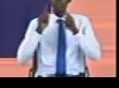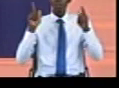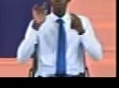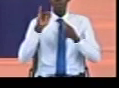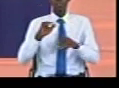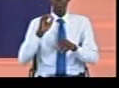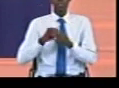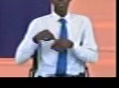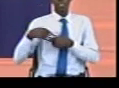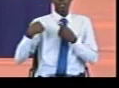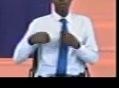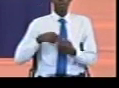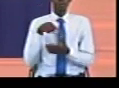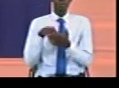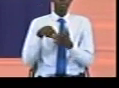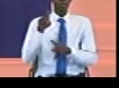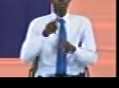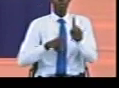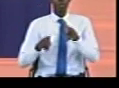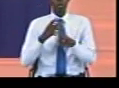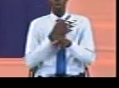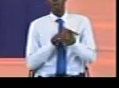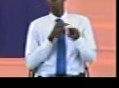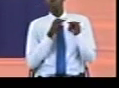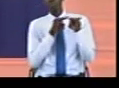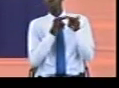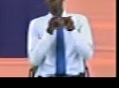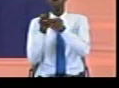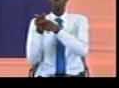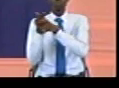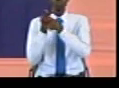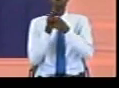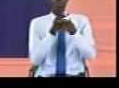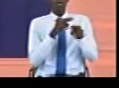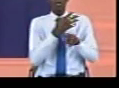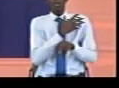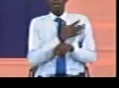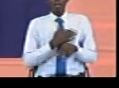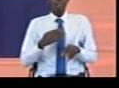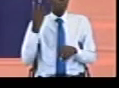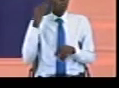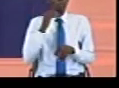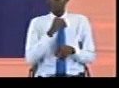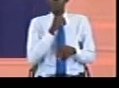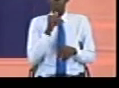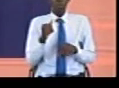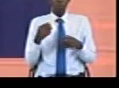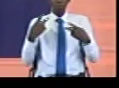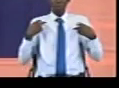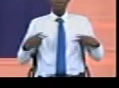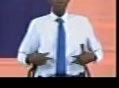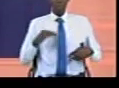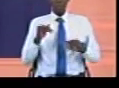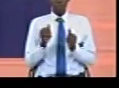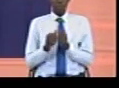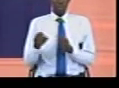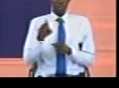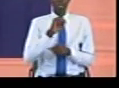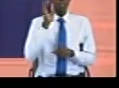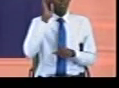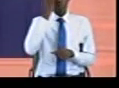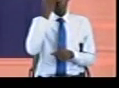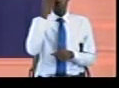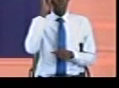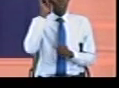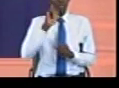these people, and he could look at them. He saw them even when they were not physically with him, because he knew all things, and he could tell that they were not of